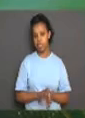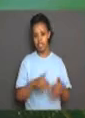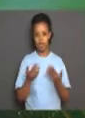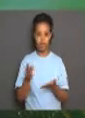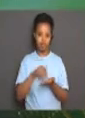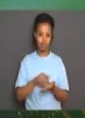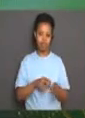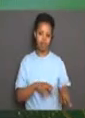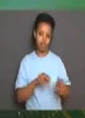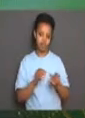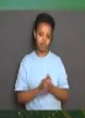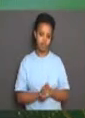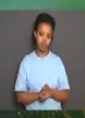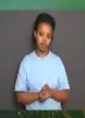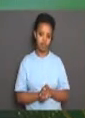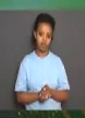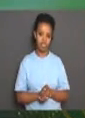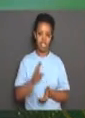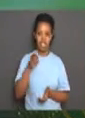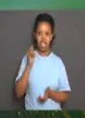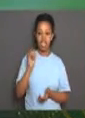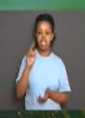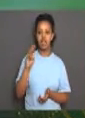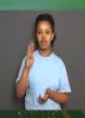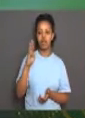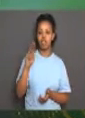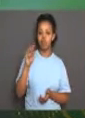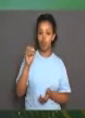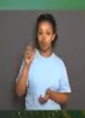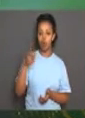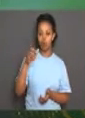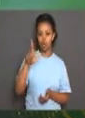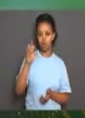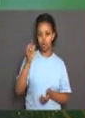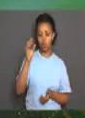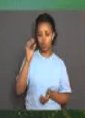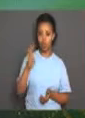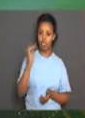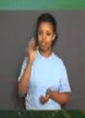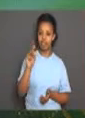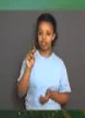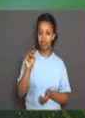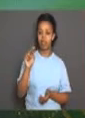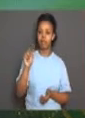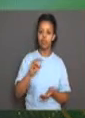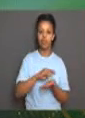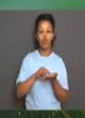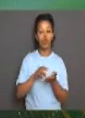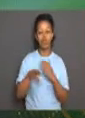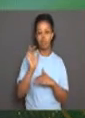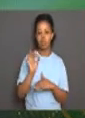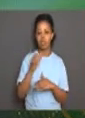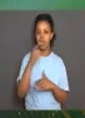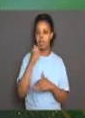Welcome back, students. Hemoglobin molecules are found in red blood cells, and they